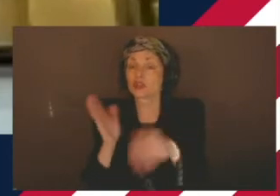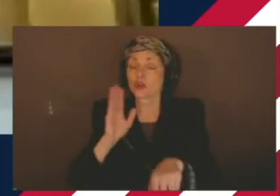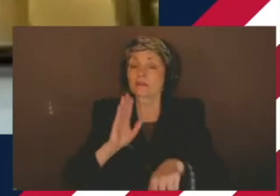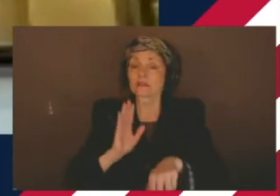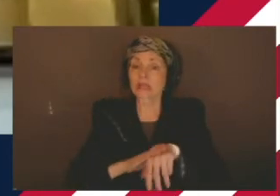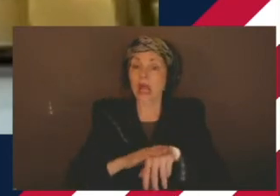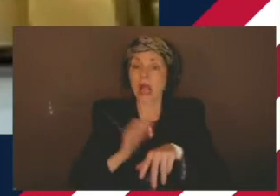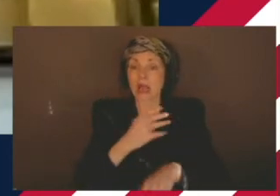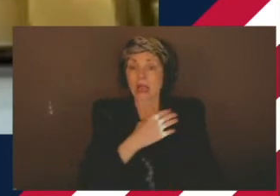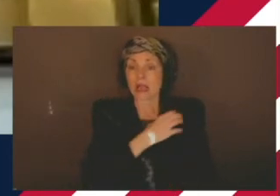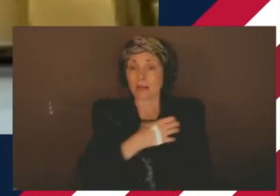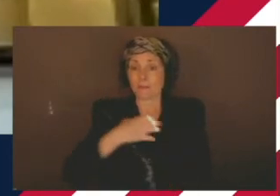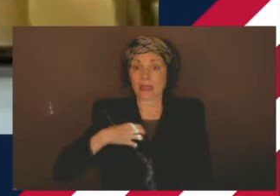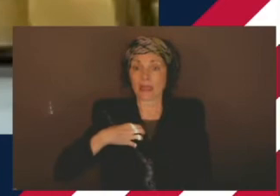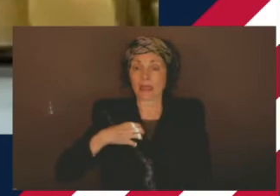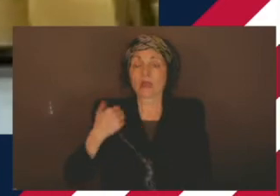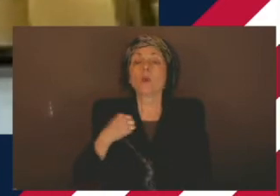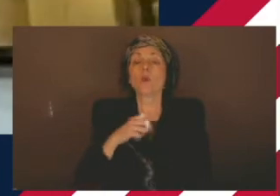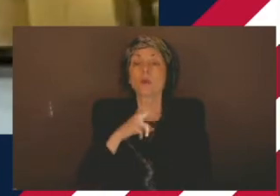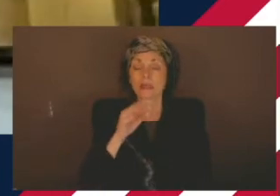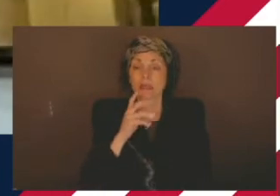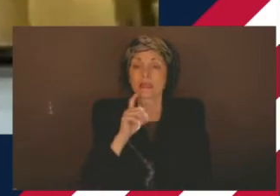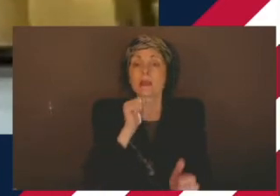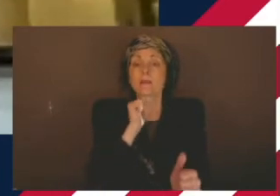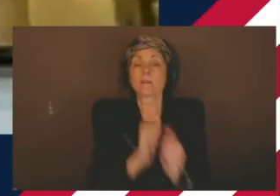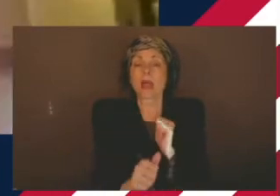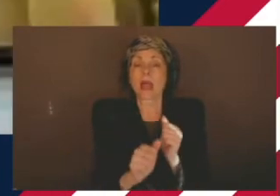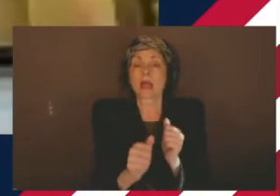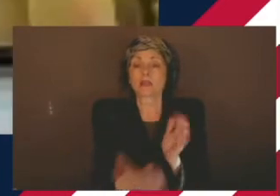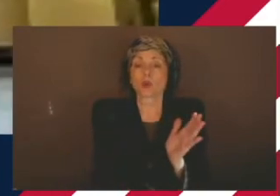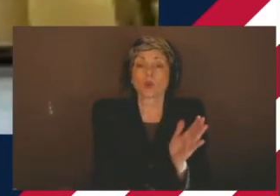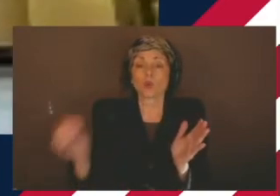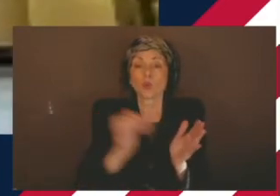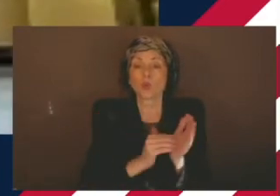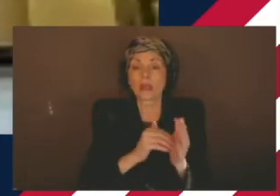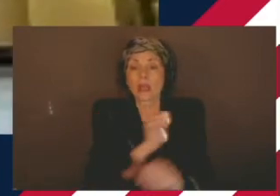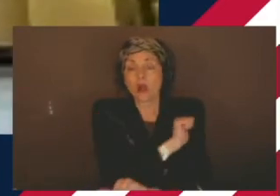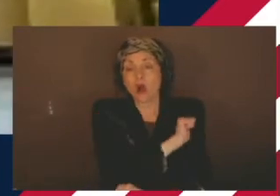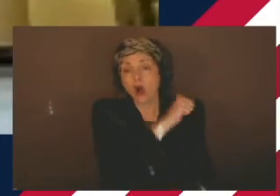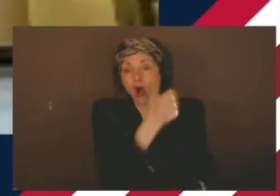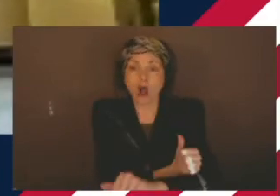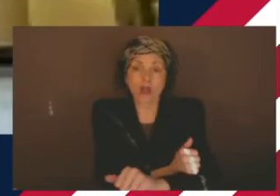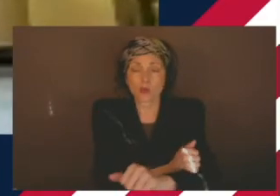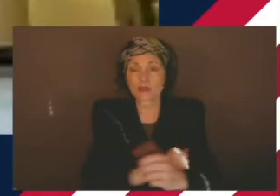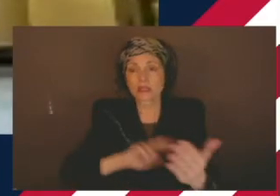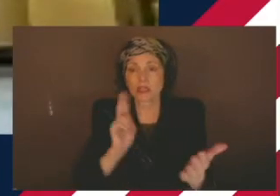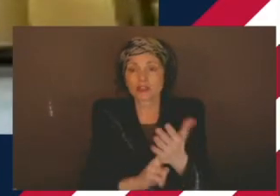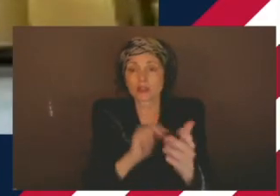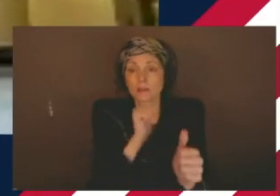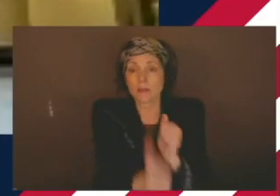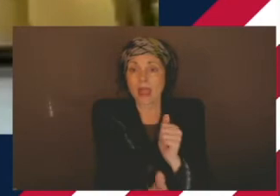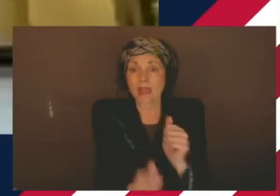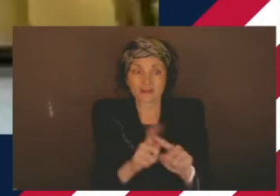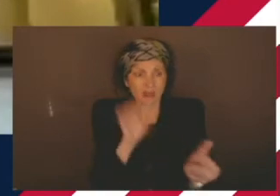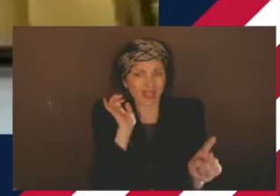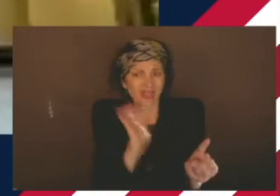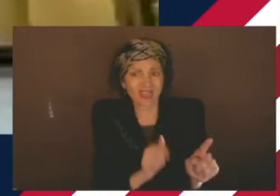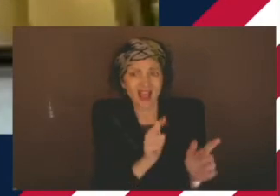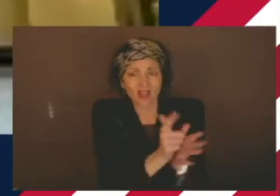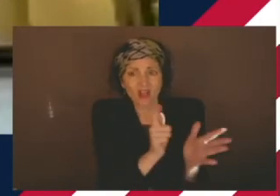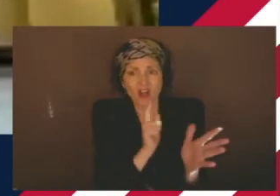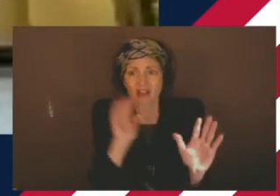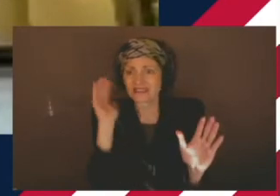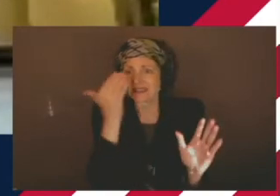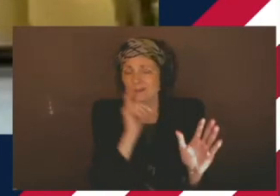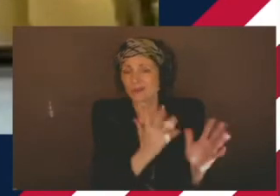passed a reauthorization some time ago, but it, again, is one of those pieces of legislation that just sits and collects